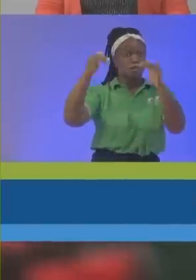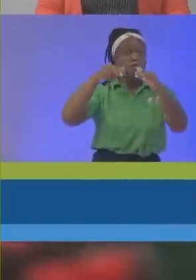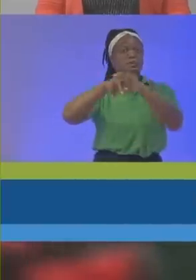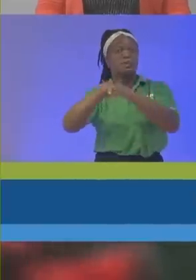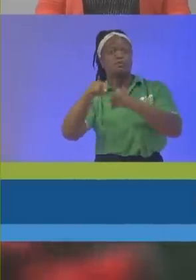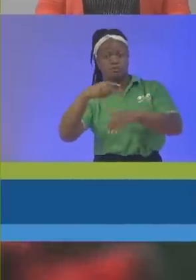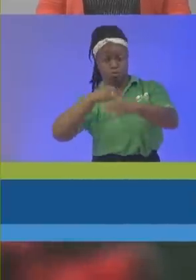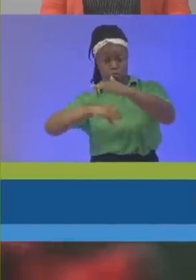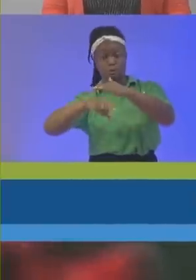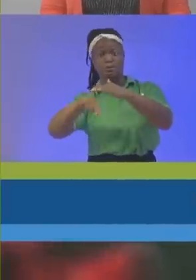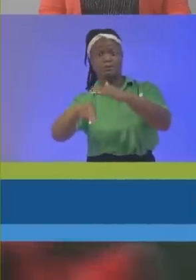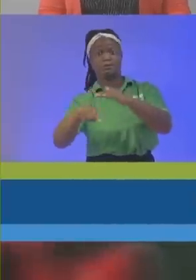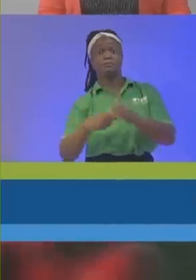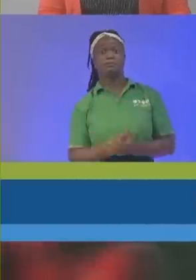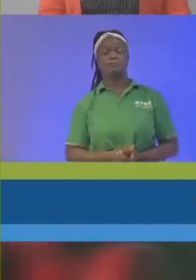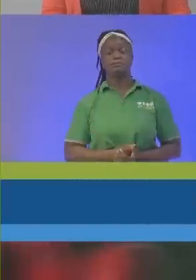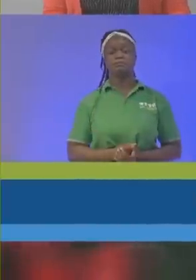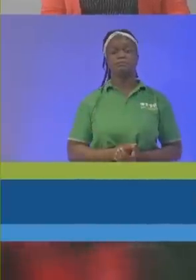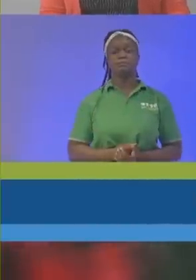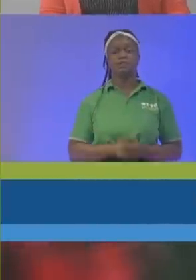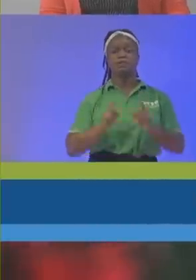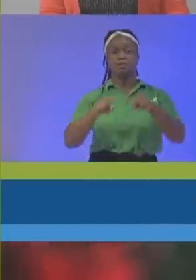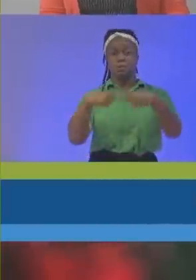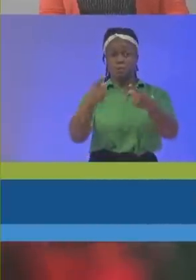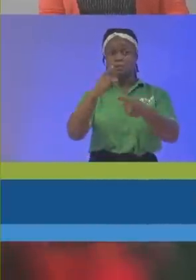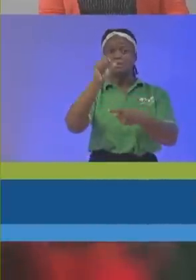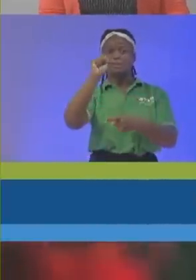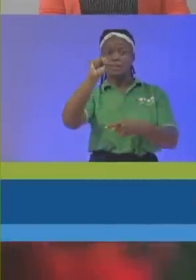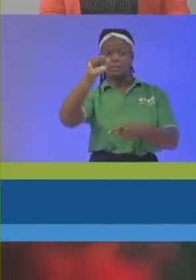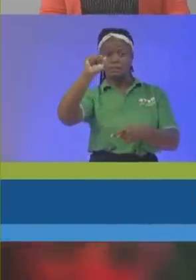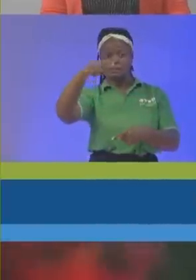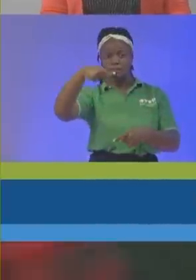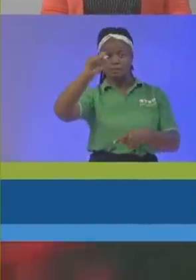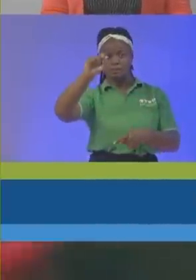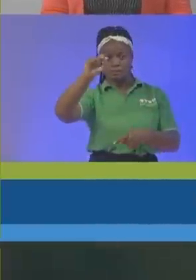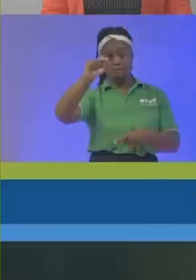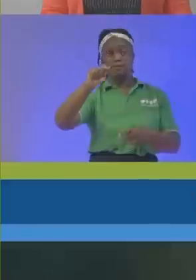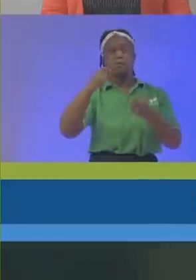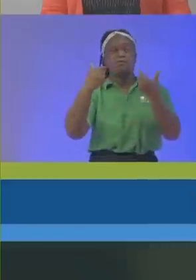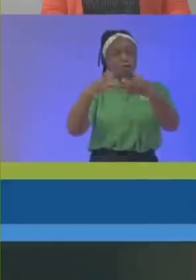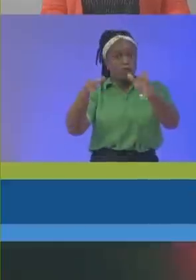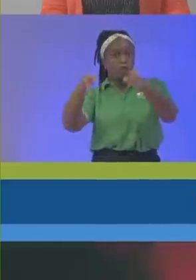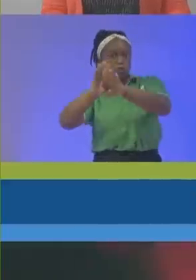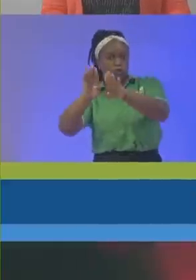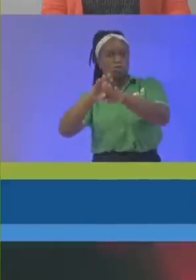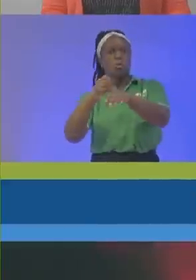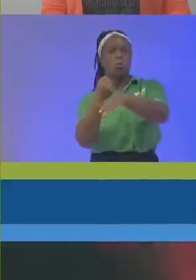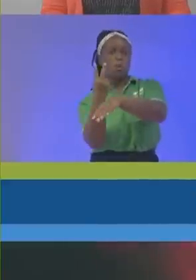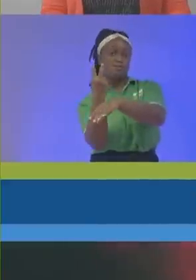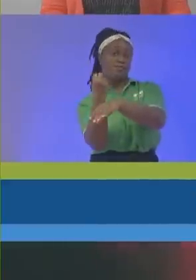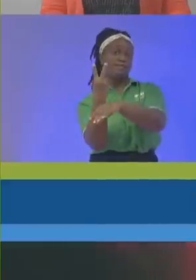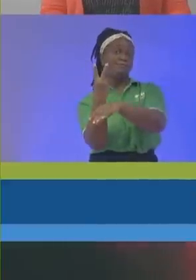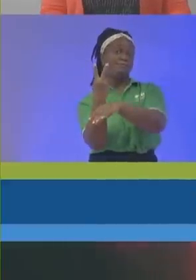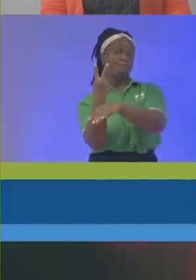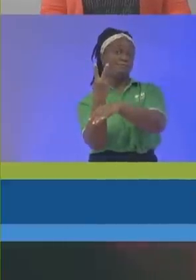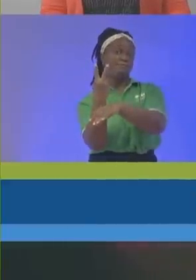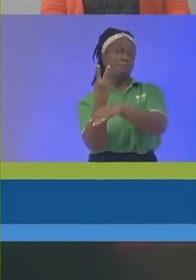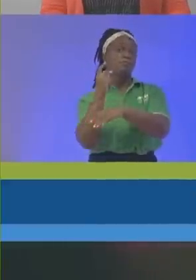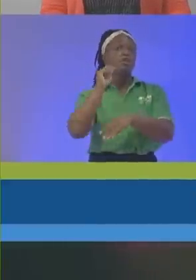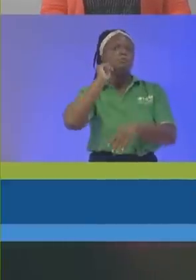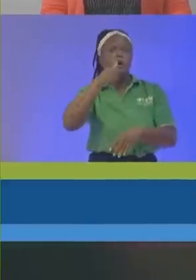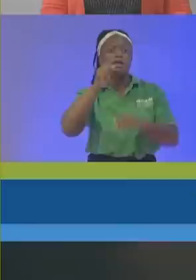have vaccination at Sapa today up until 12 noon. Tomorrow, you still have the opportunity to